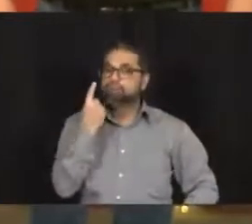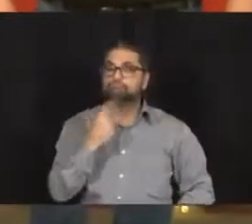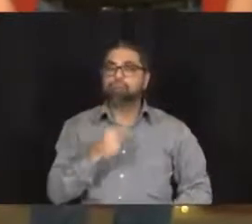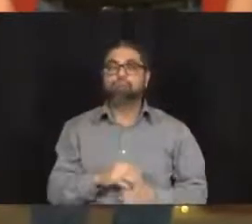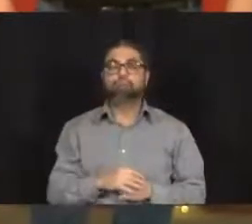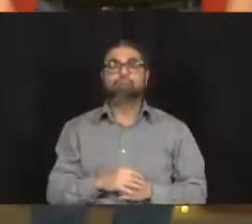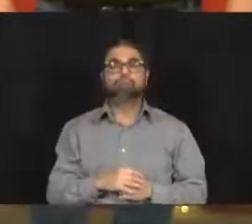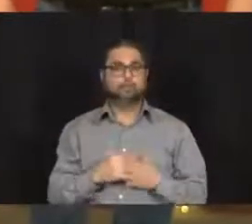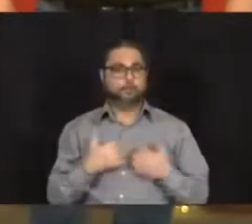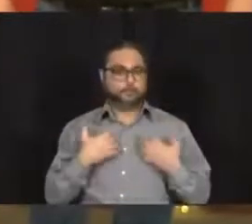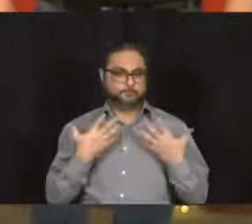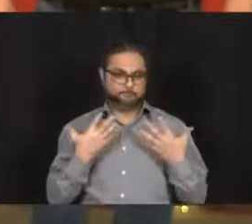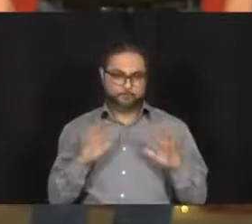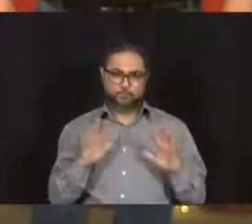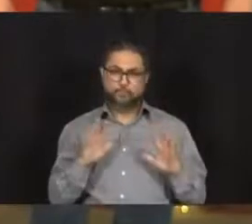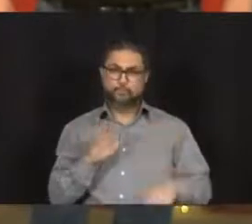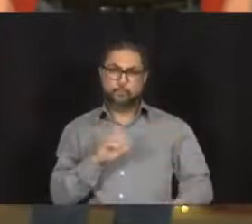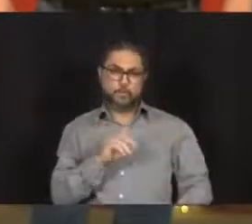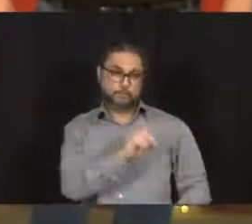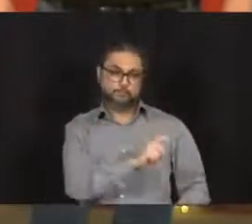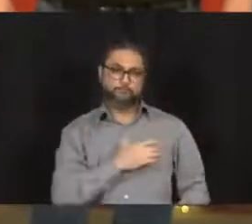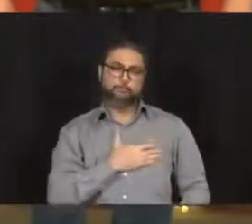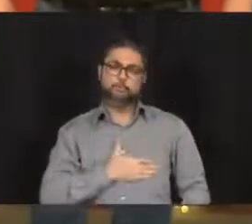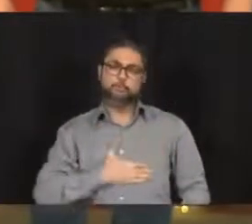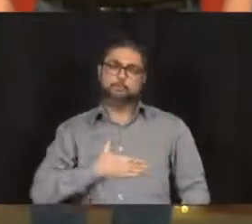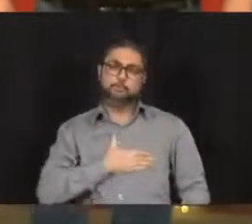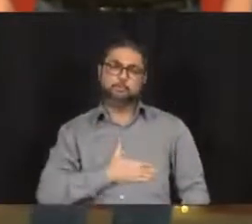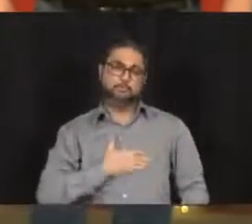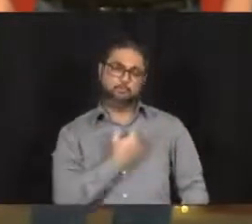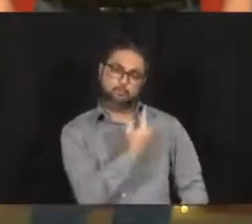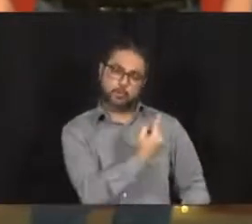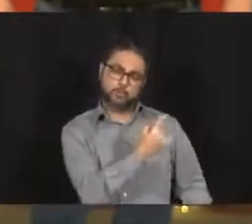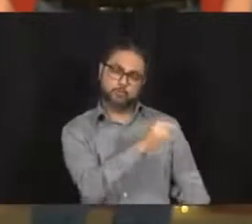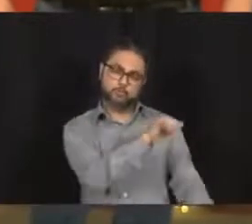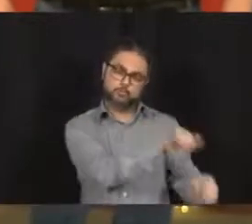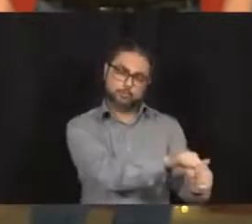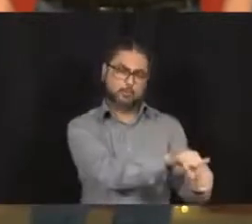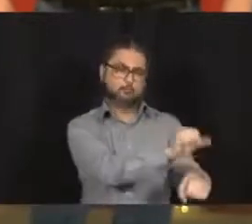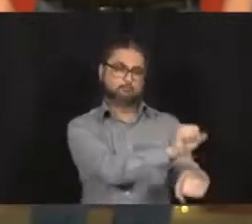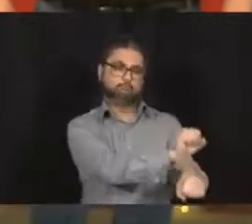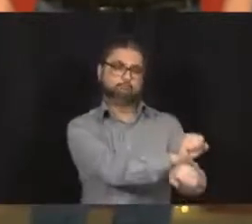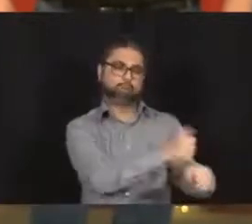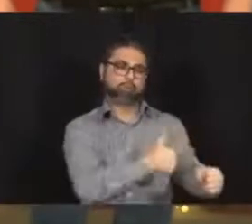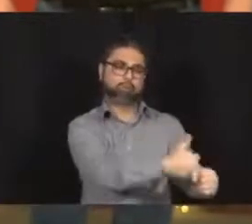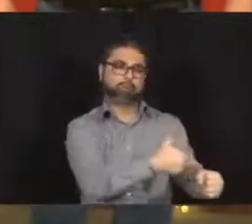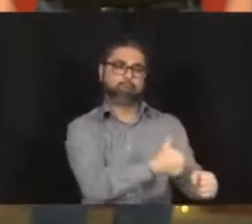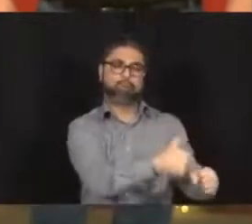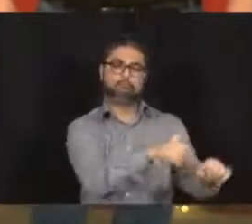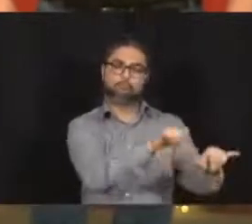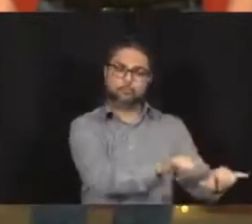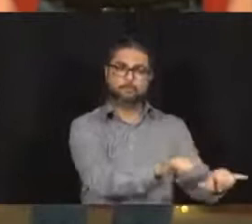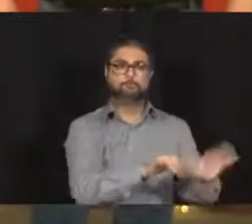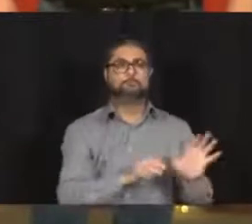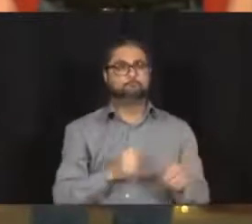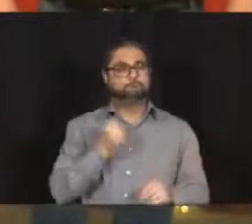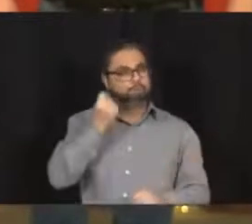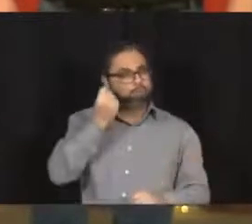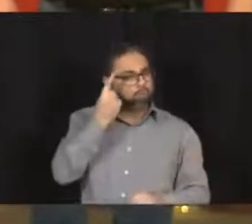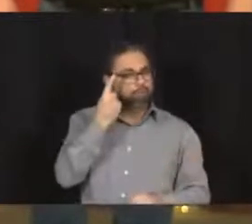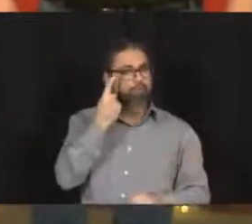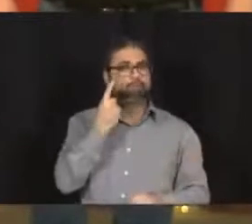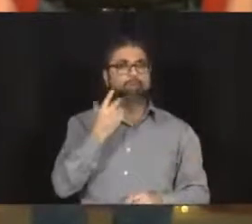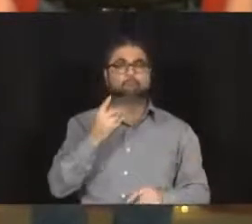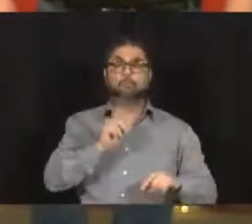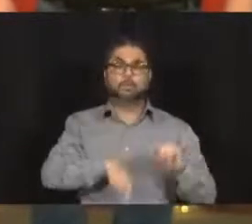only work in one place, but economically we know for a lot of people that's just not possible. So we're examining that now to figure out how we